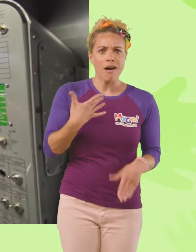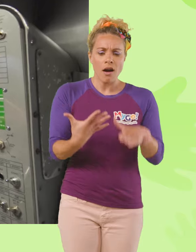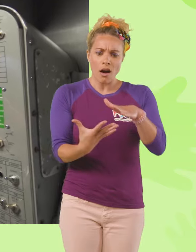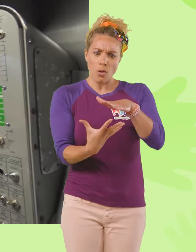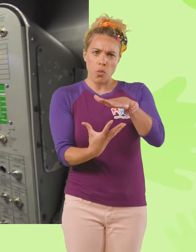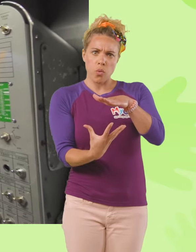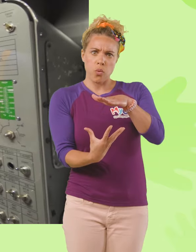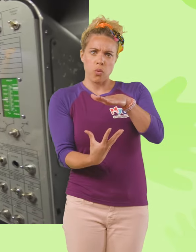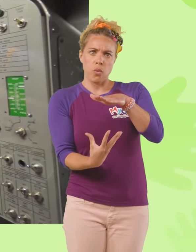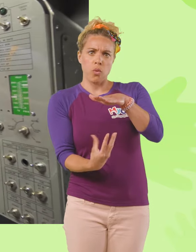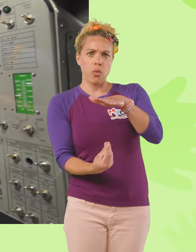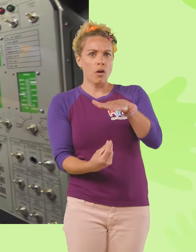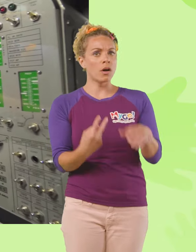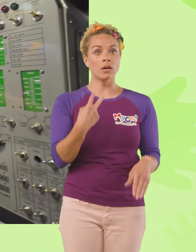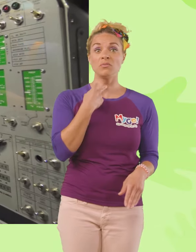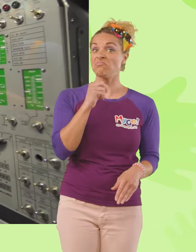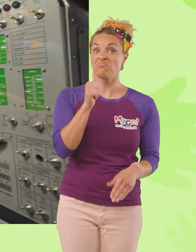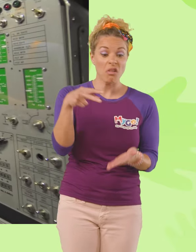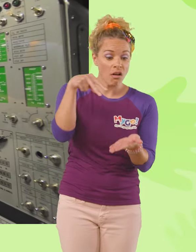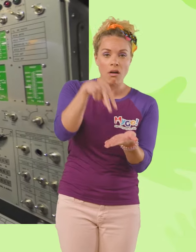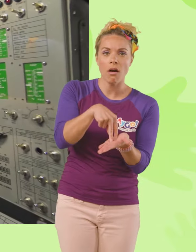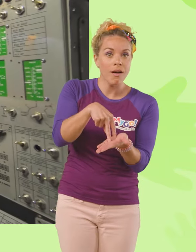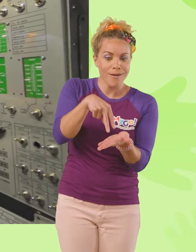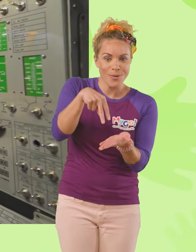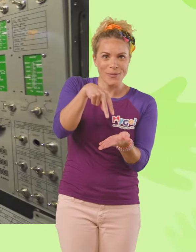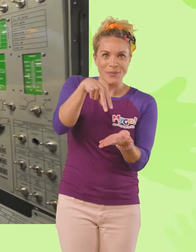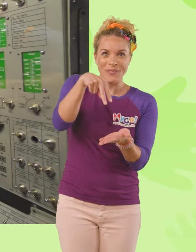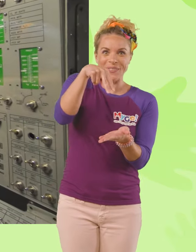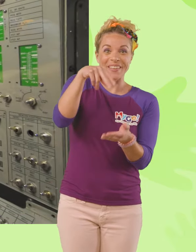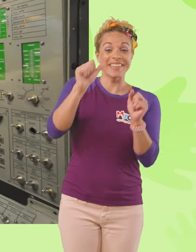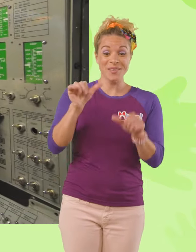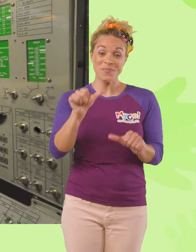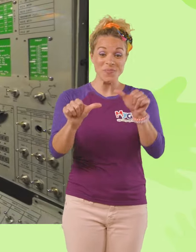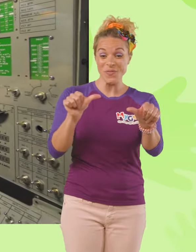the effects of gravity and they can push all these cool knobs. Ready?